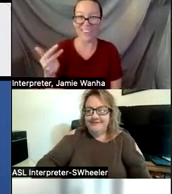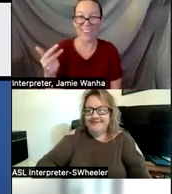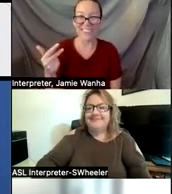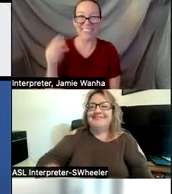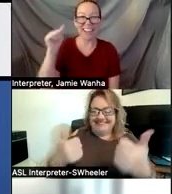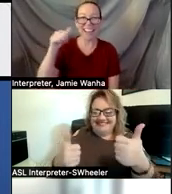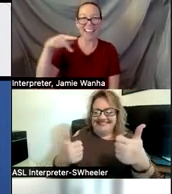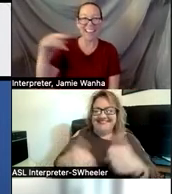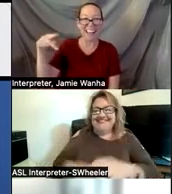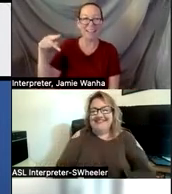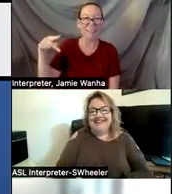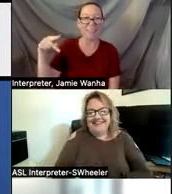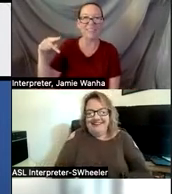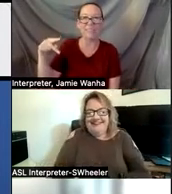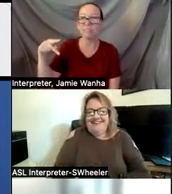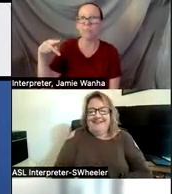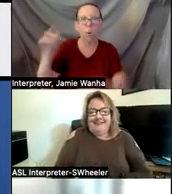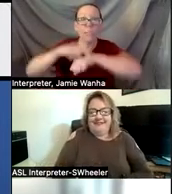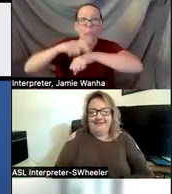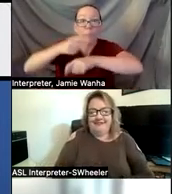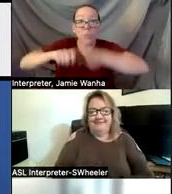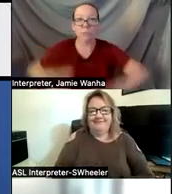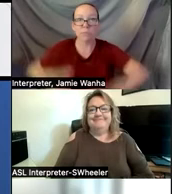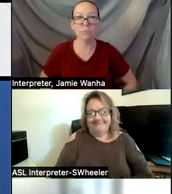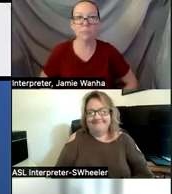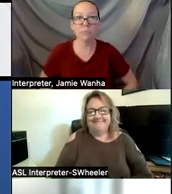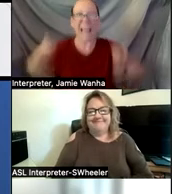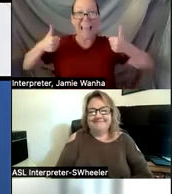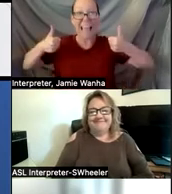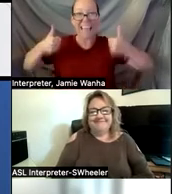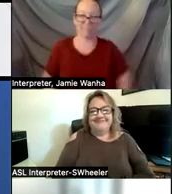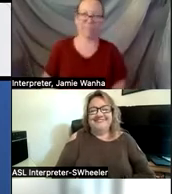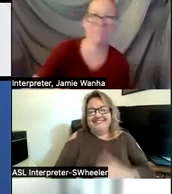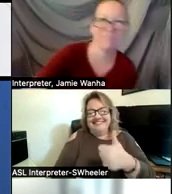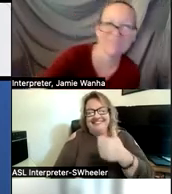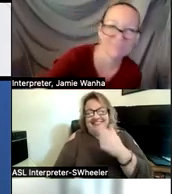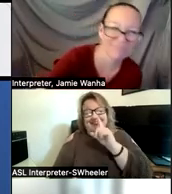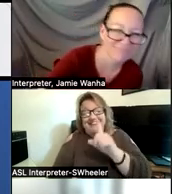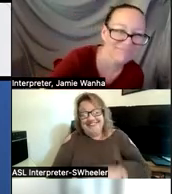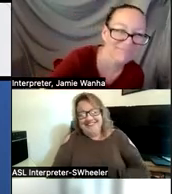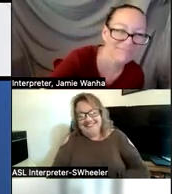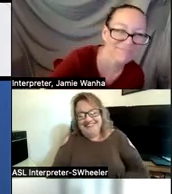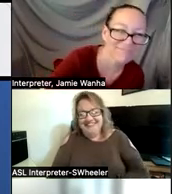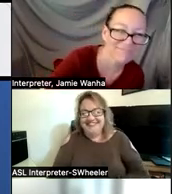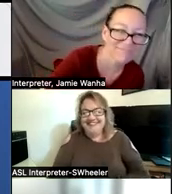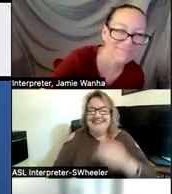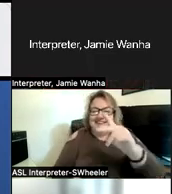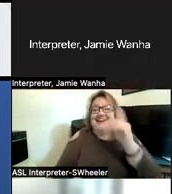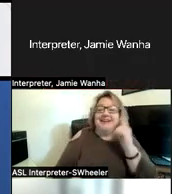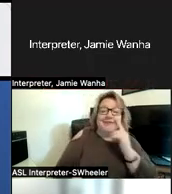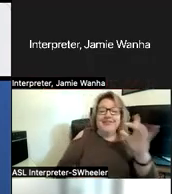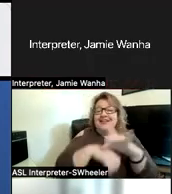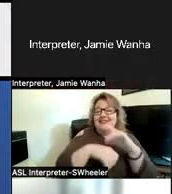earthquake early warning in San Diego. In California now, there's only two. There's the MyShake and there's ours, which is Shake Ready